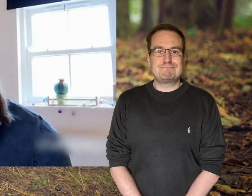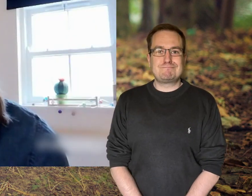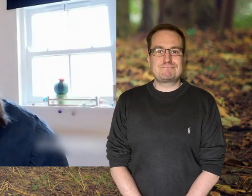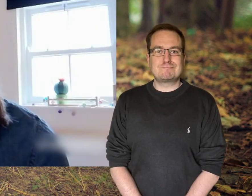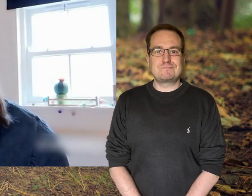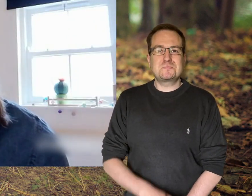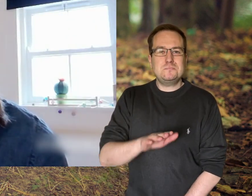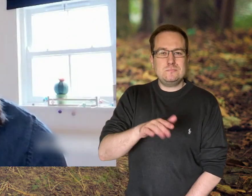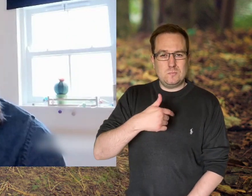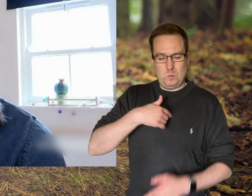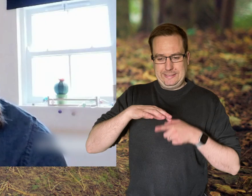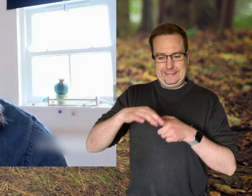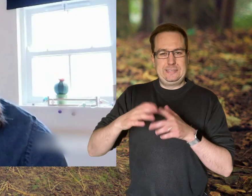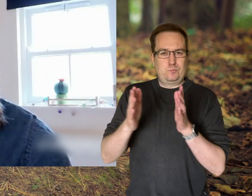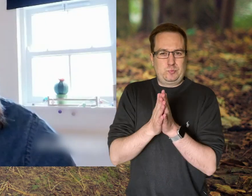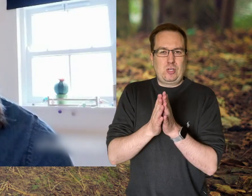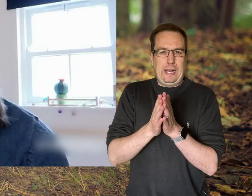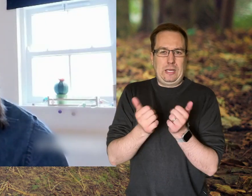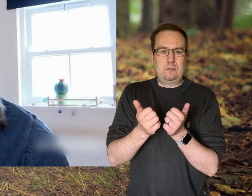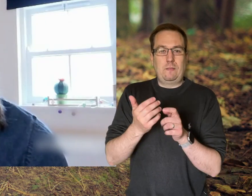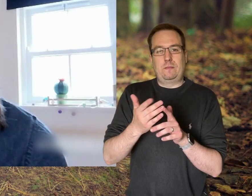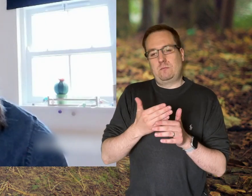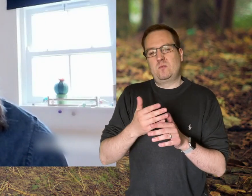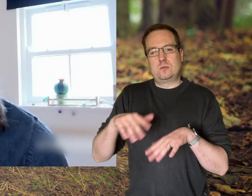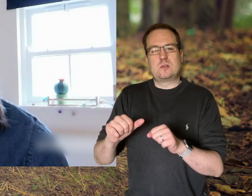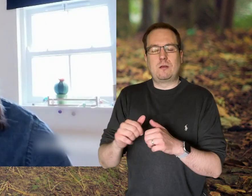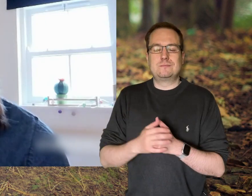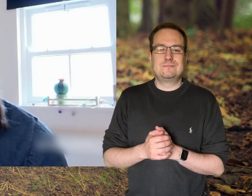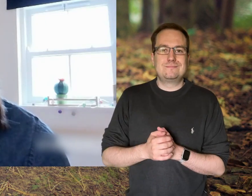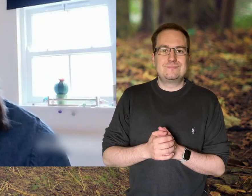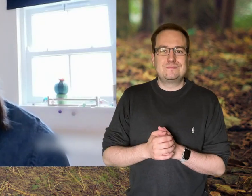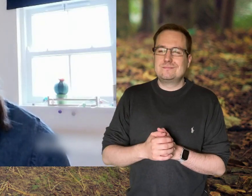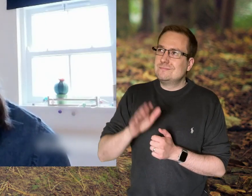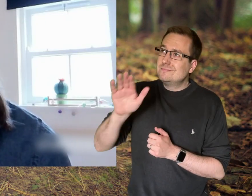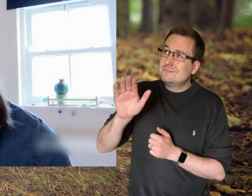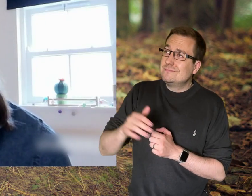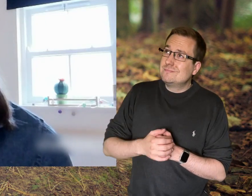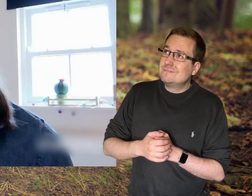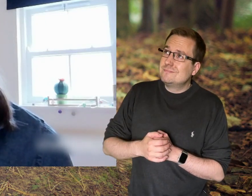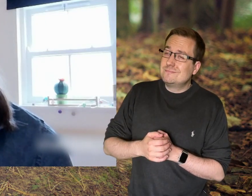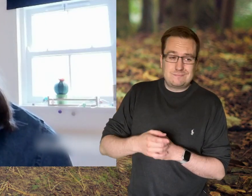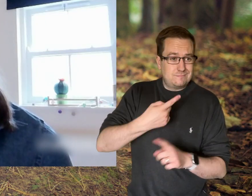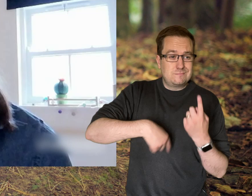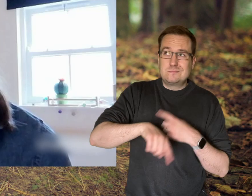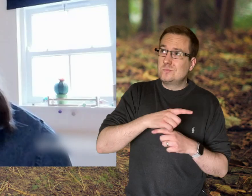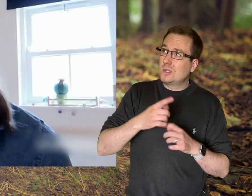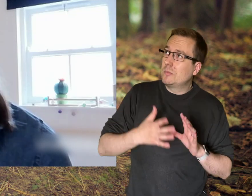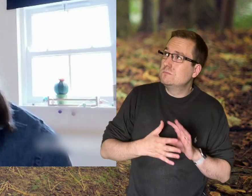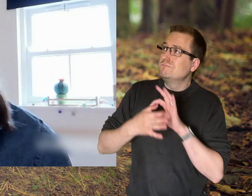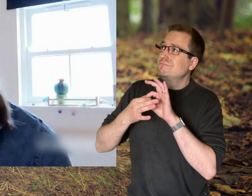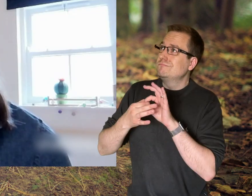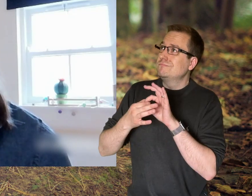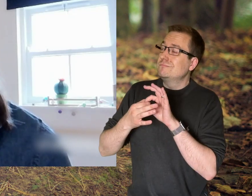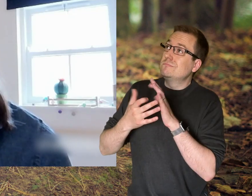So I'm just going to very briefly lead us in some prayer before we start. So God, thank you that we are able